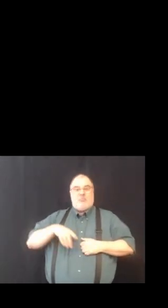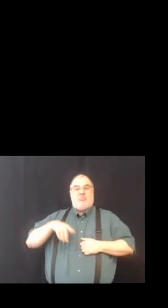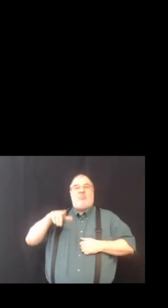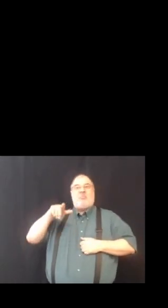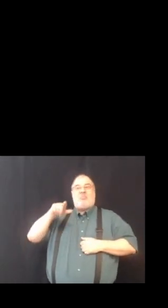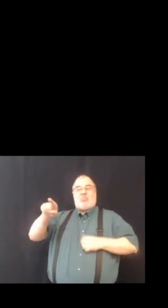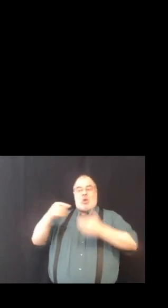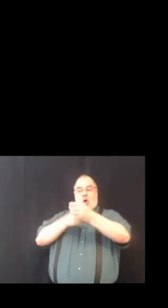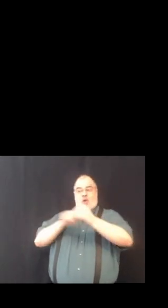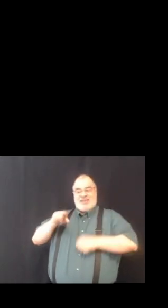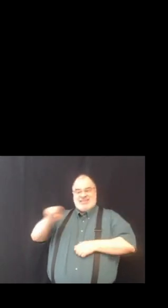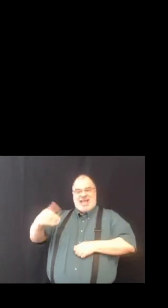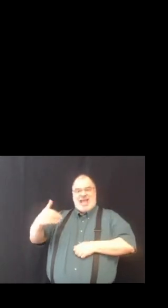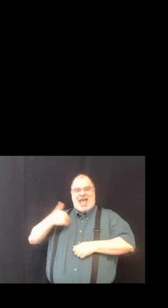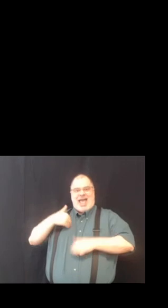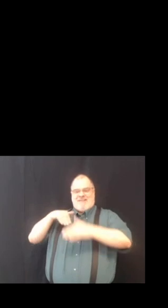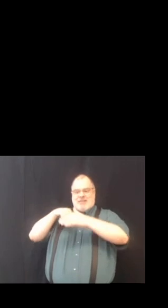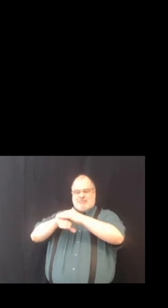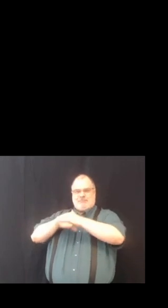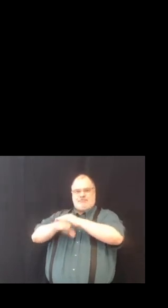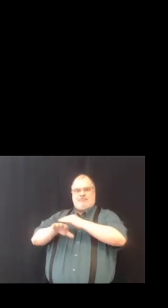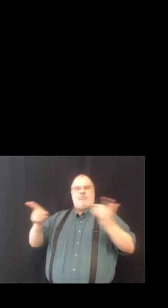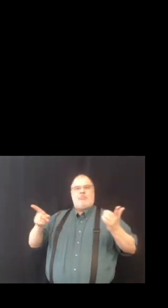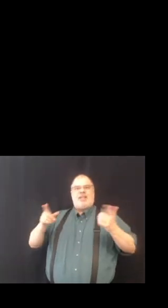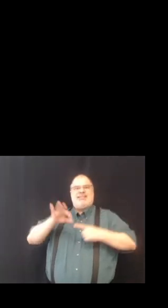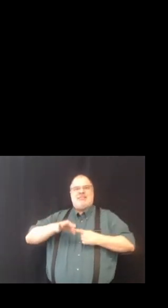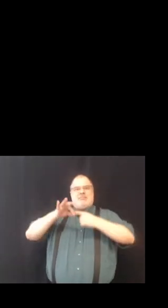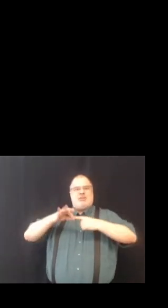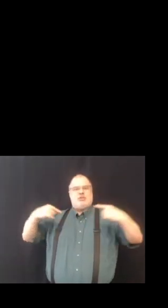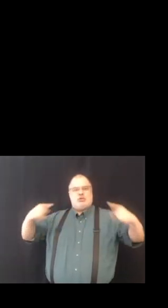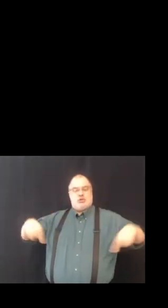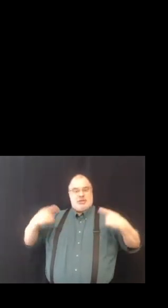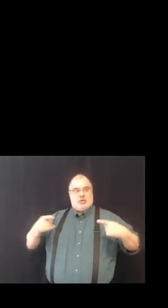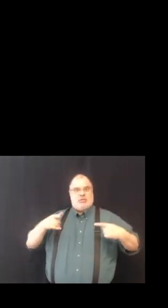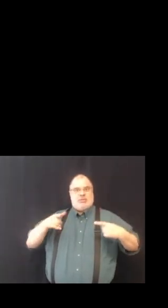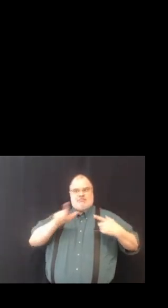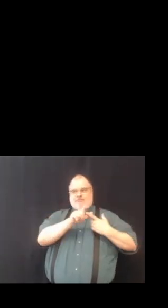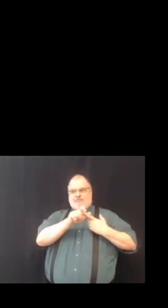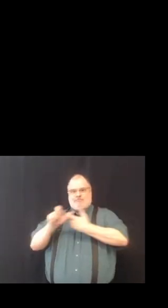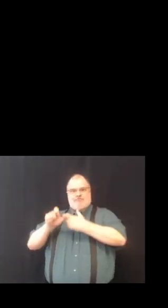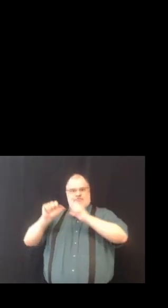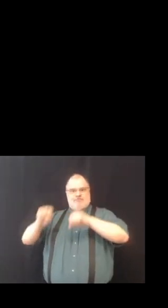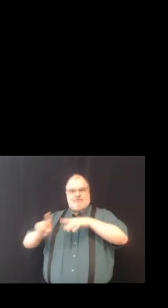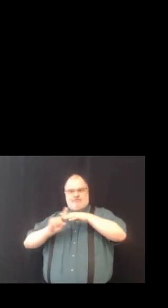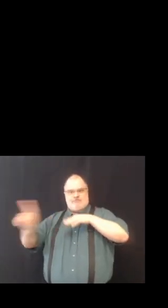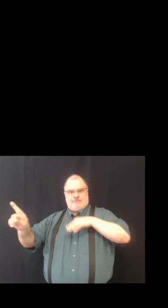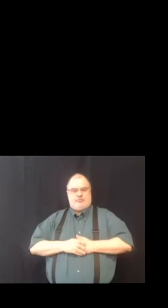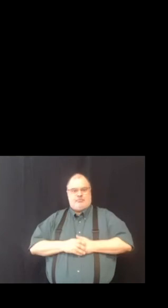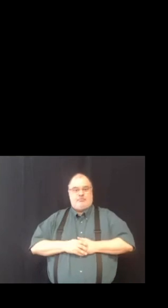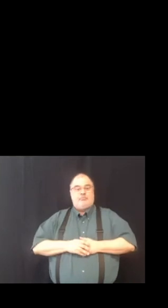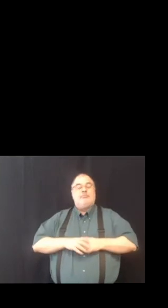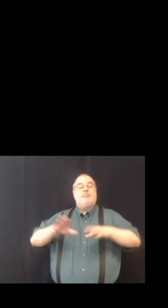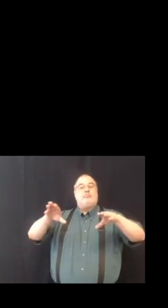available special emergency evacuation chairs for employees with physical disabilities. And so accepting the award